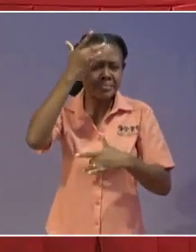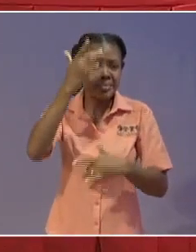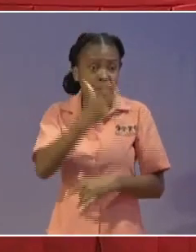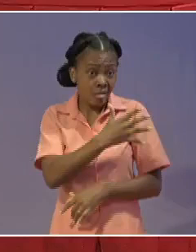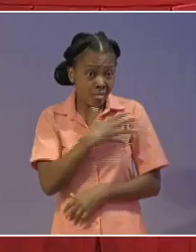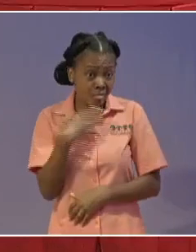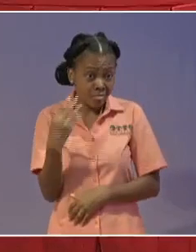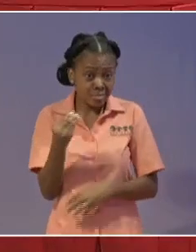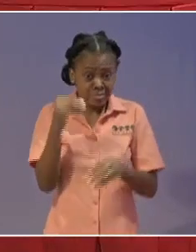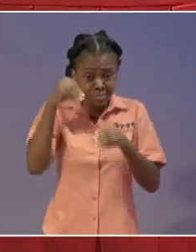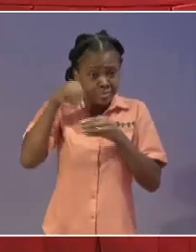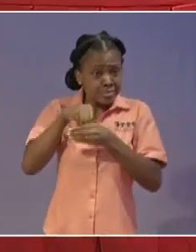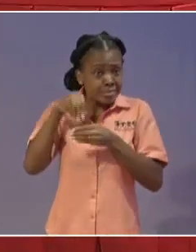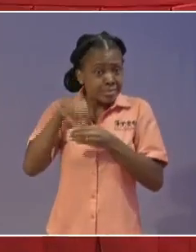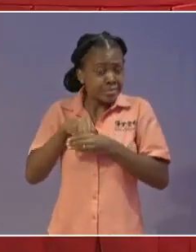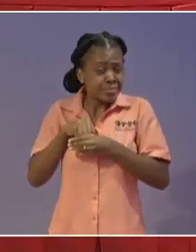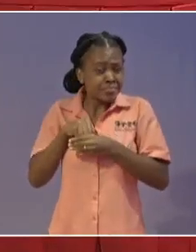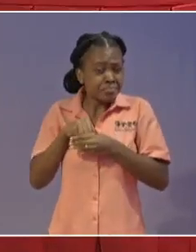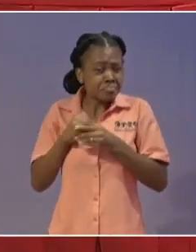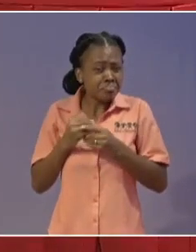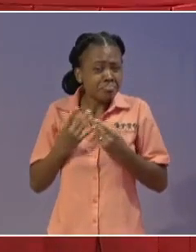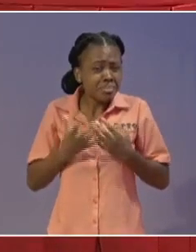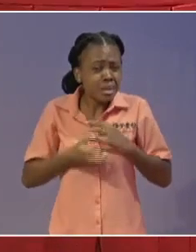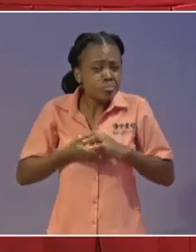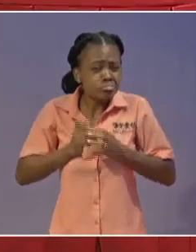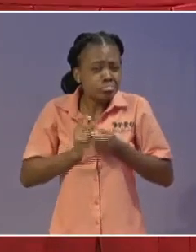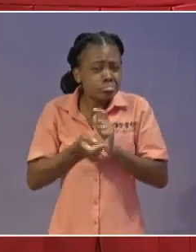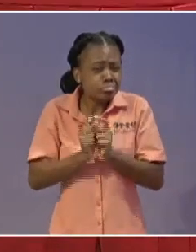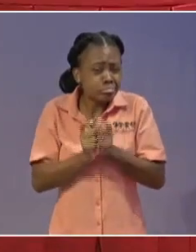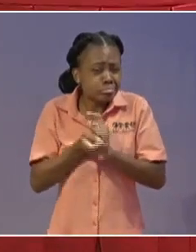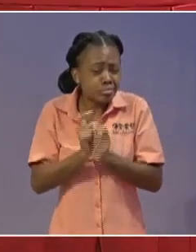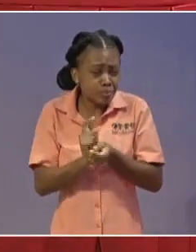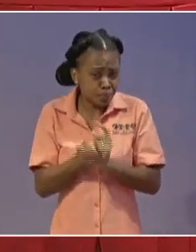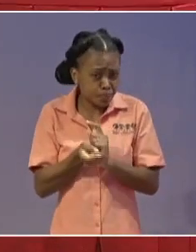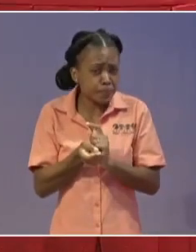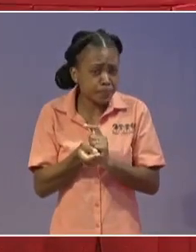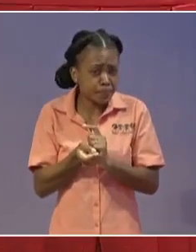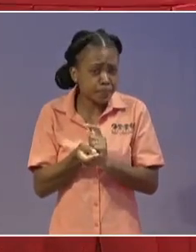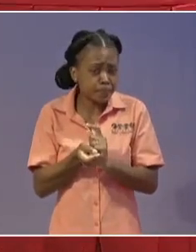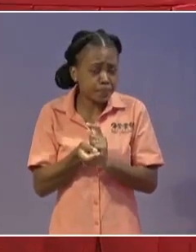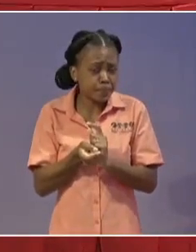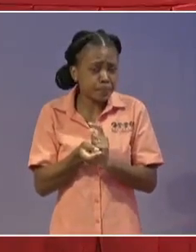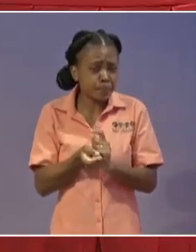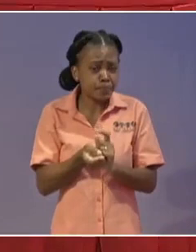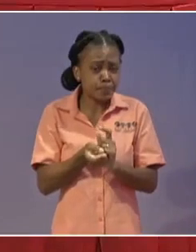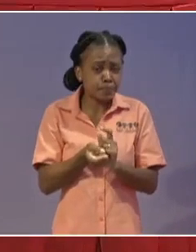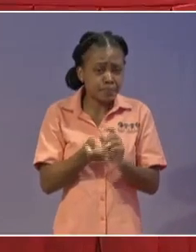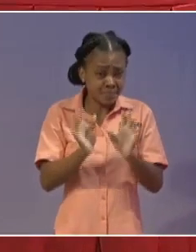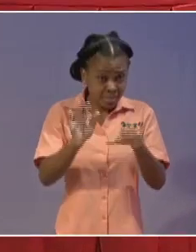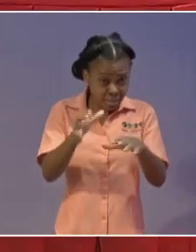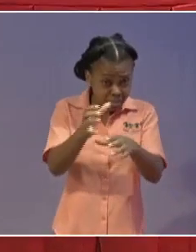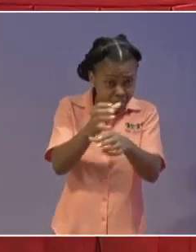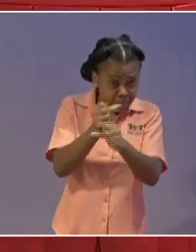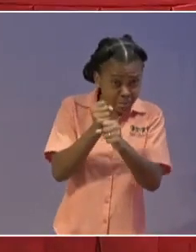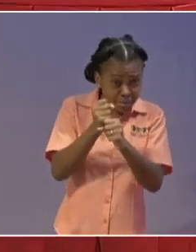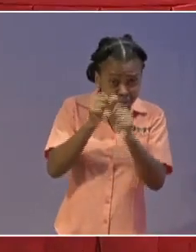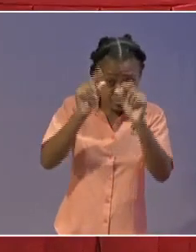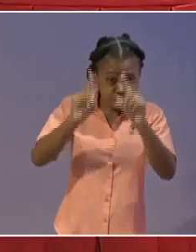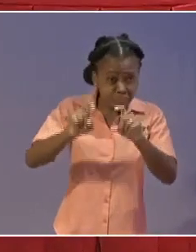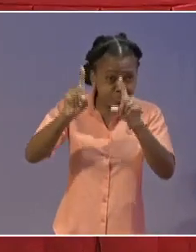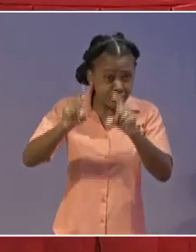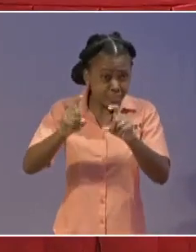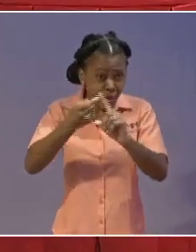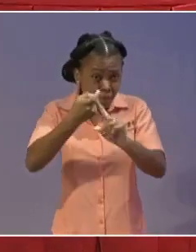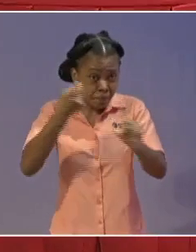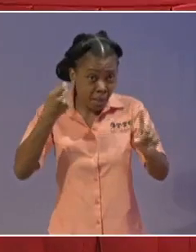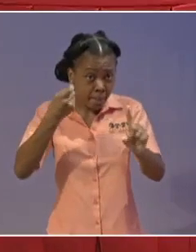what criteria, other than travel history, are we using to sequence samples from the population for the Omicron variant